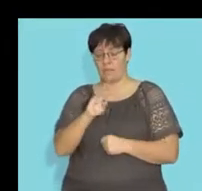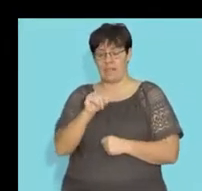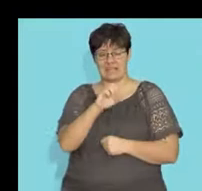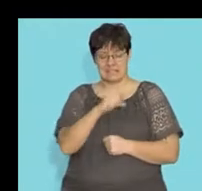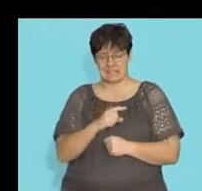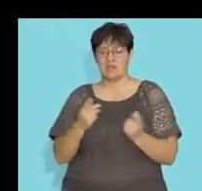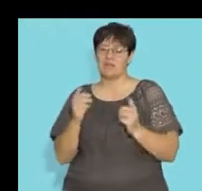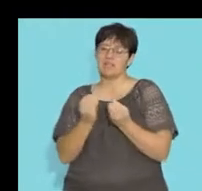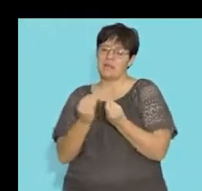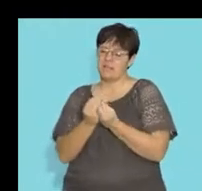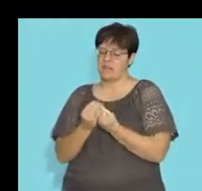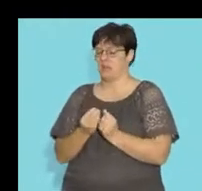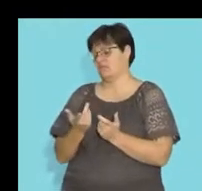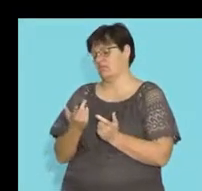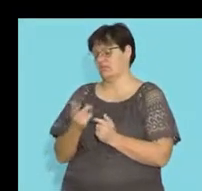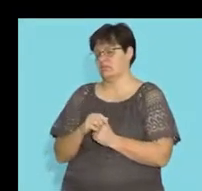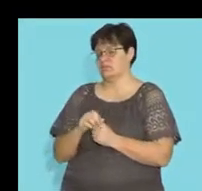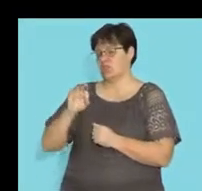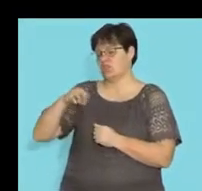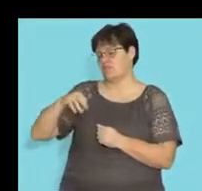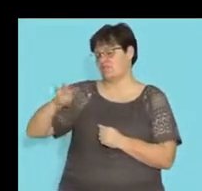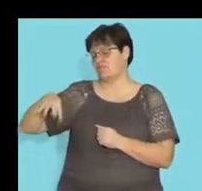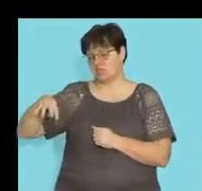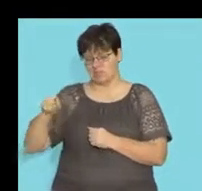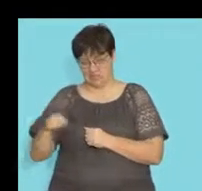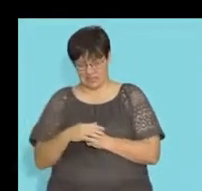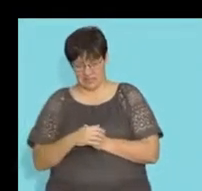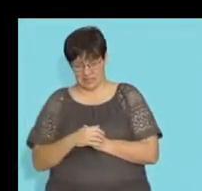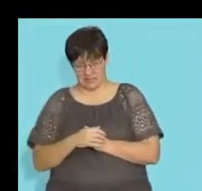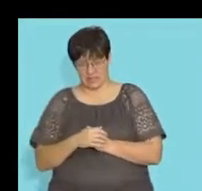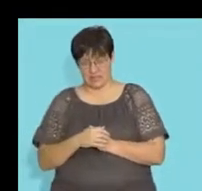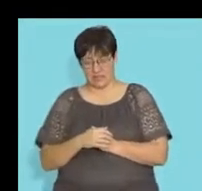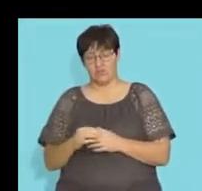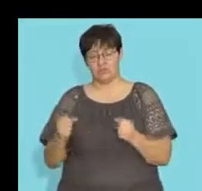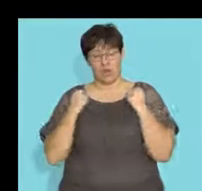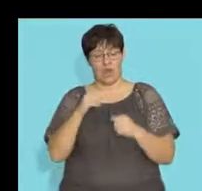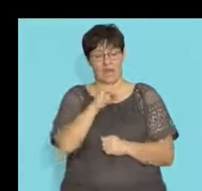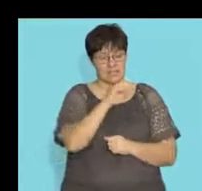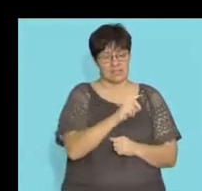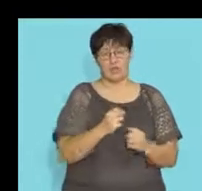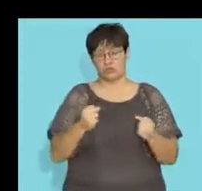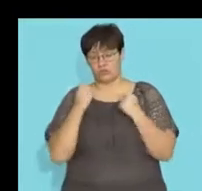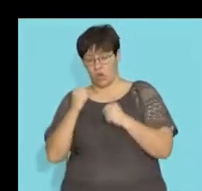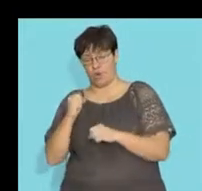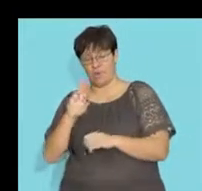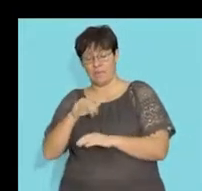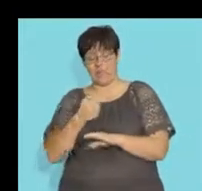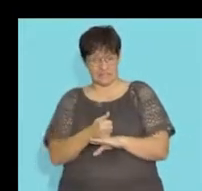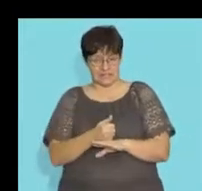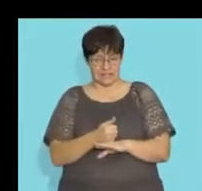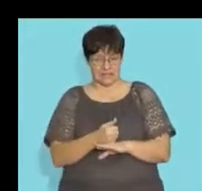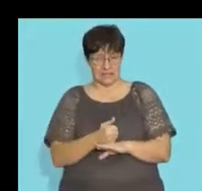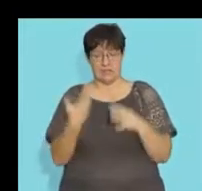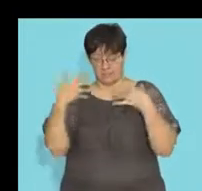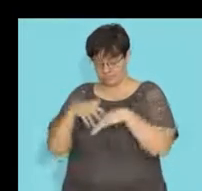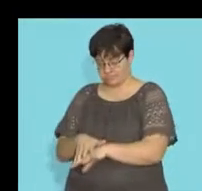have a strong base, then we know we're looking at a pH of 13, 14. So when a strong acid and a strong base, like any